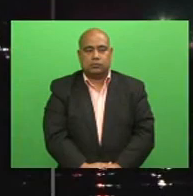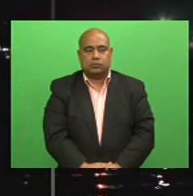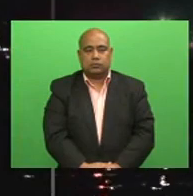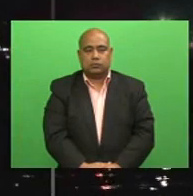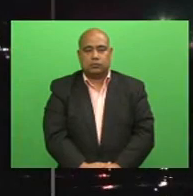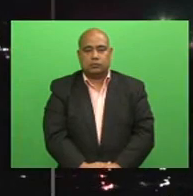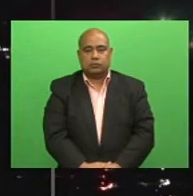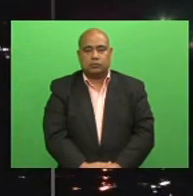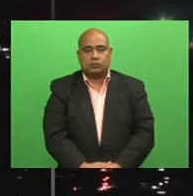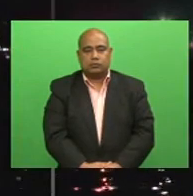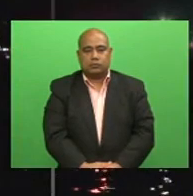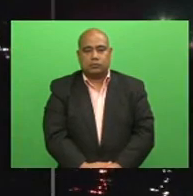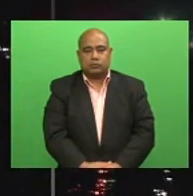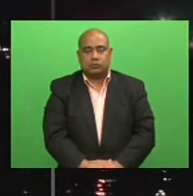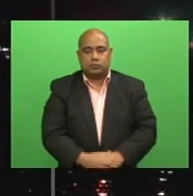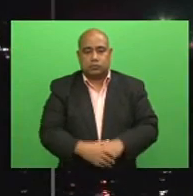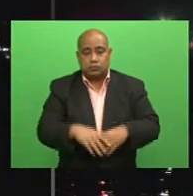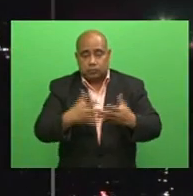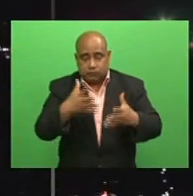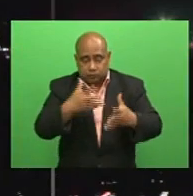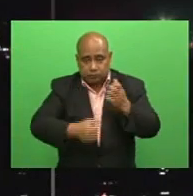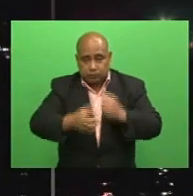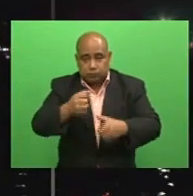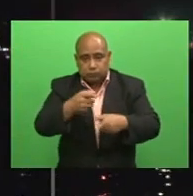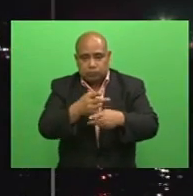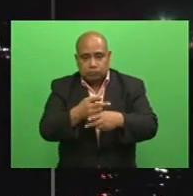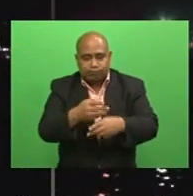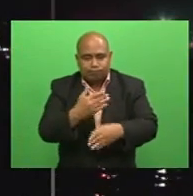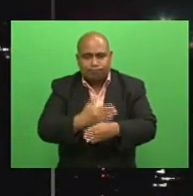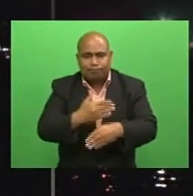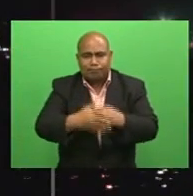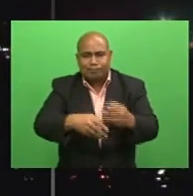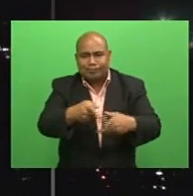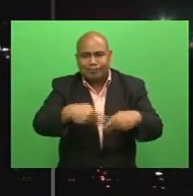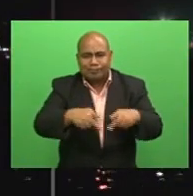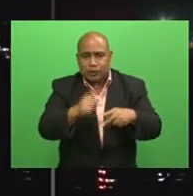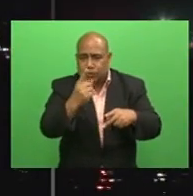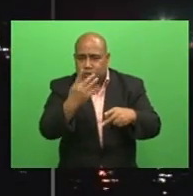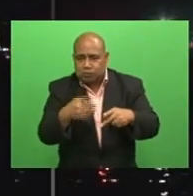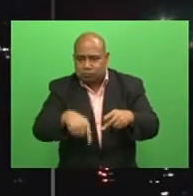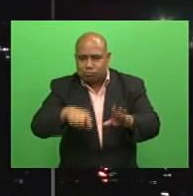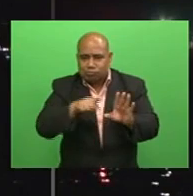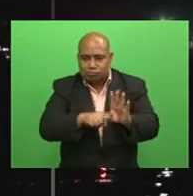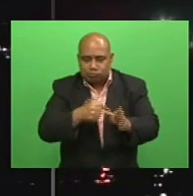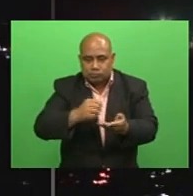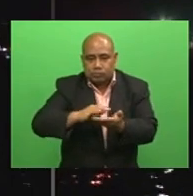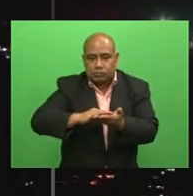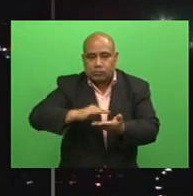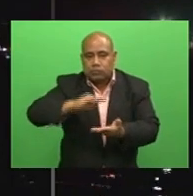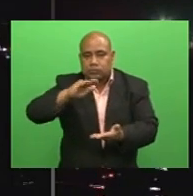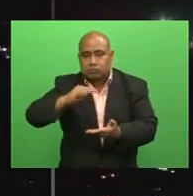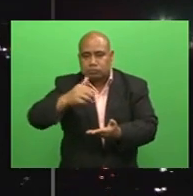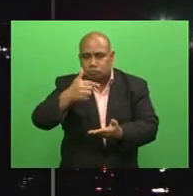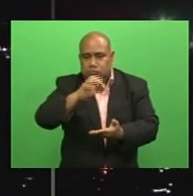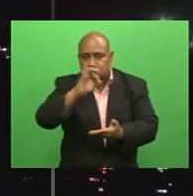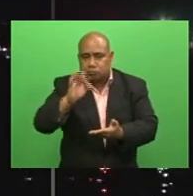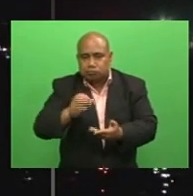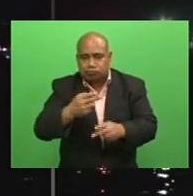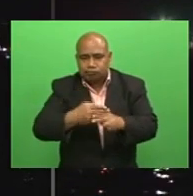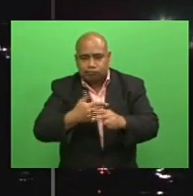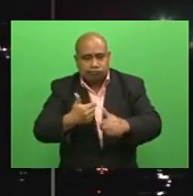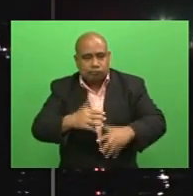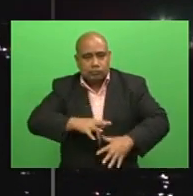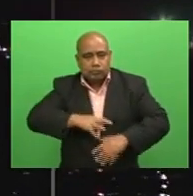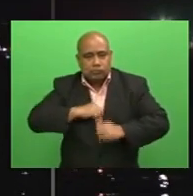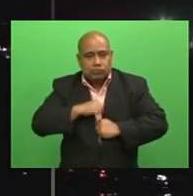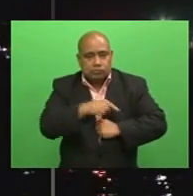Overall milk production in the first quarter of this year increased by 7%, which in turn boosted farmer confidence. In 2018,